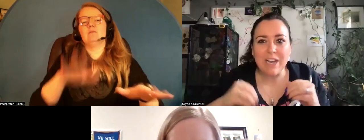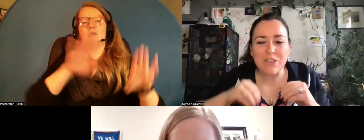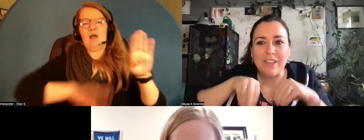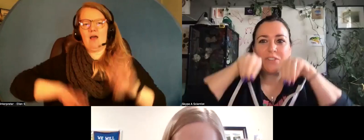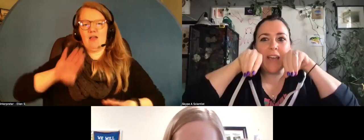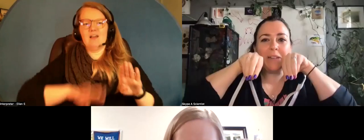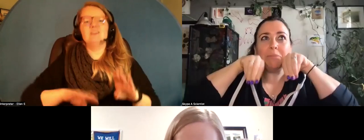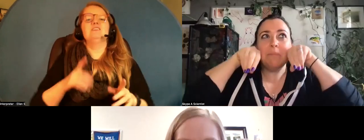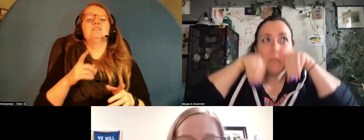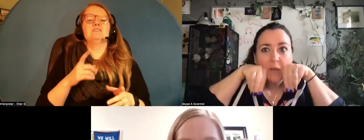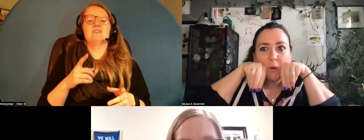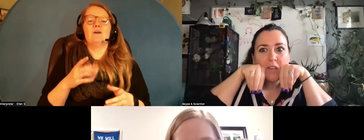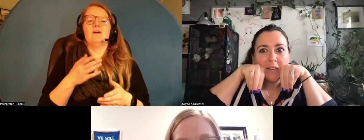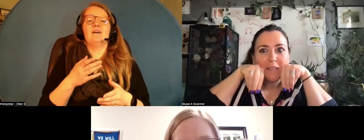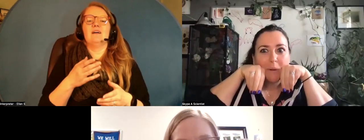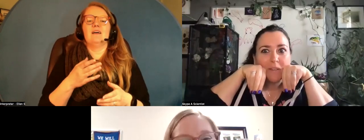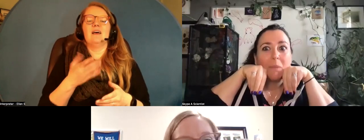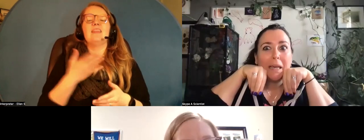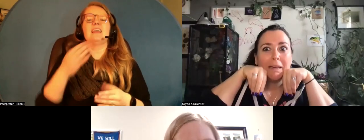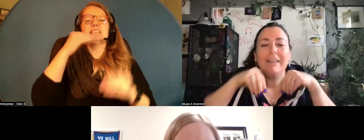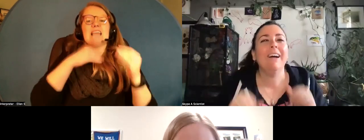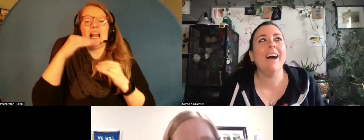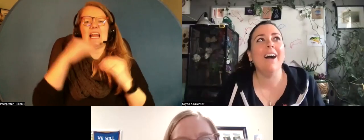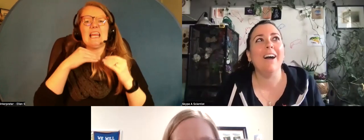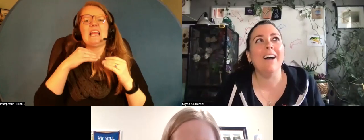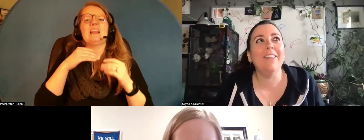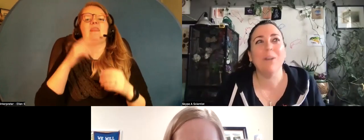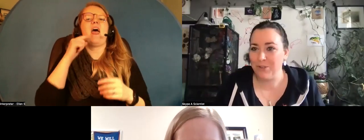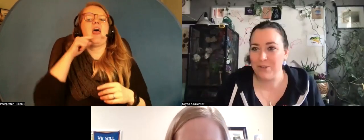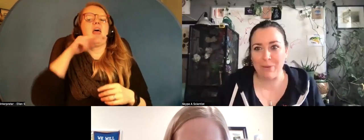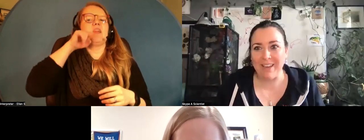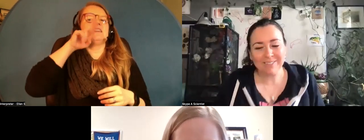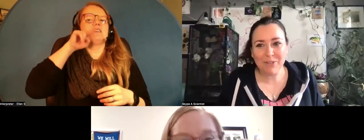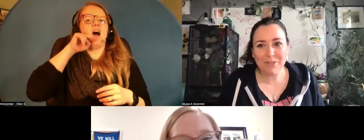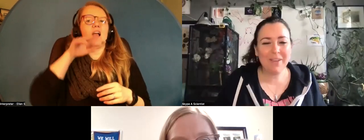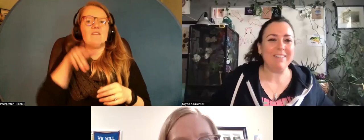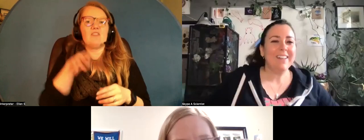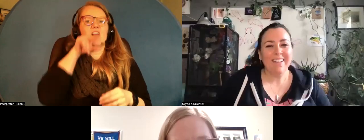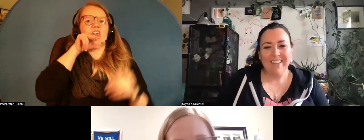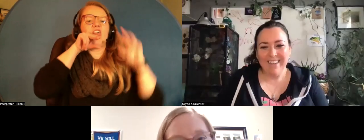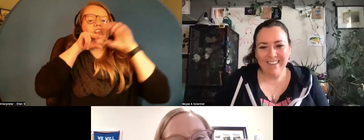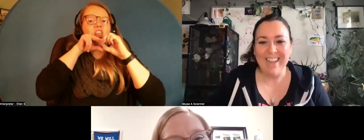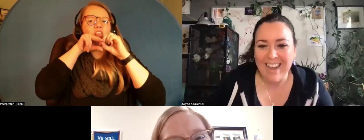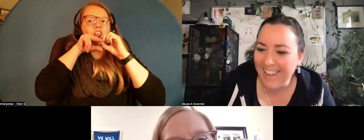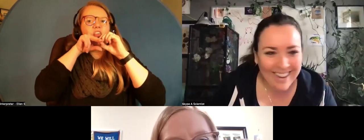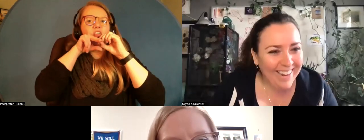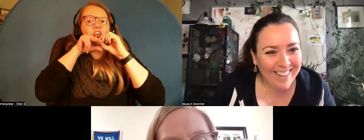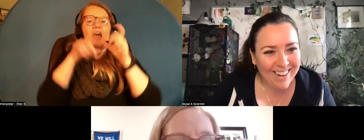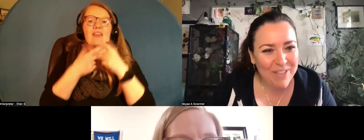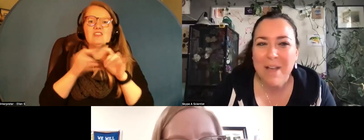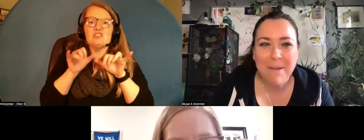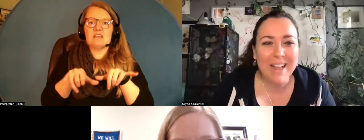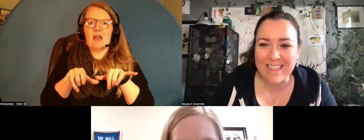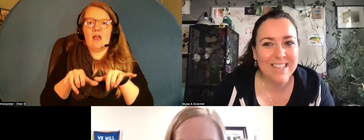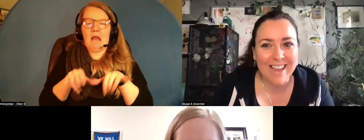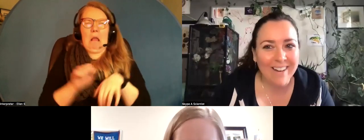of the fish, and then they just sit where the tongue is supposed to be. Those are spooky. Those are very creepy. Yeah.